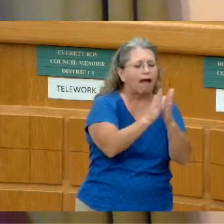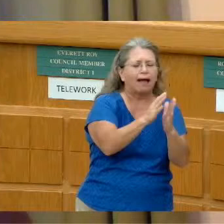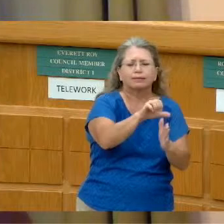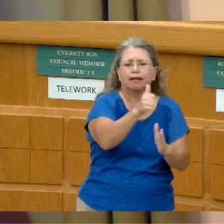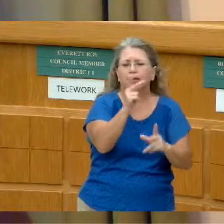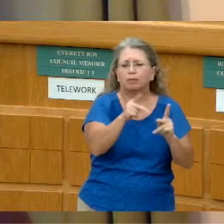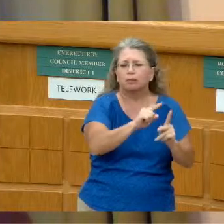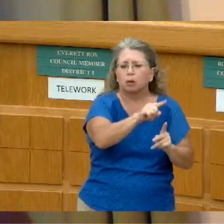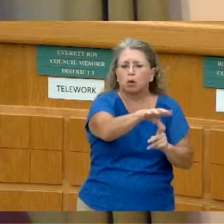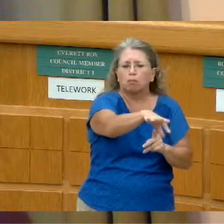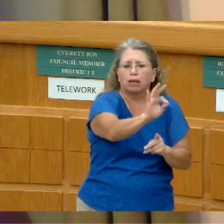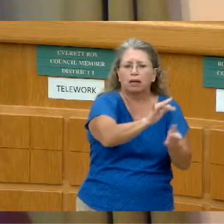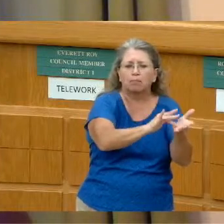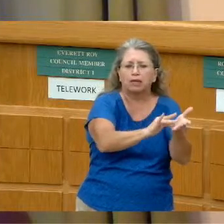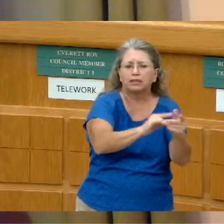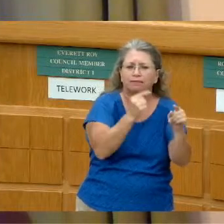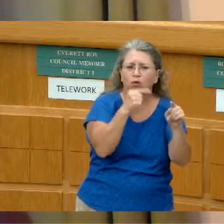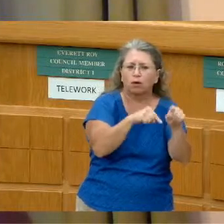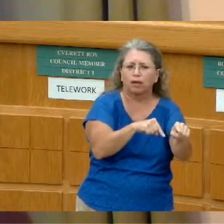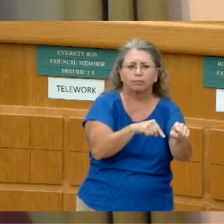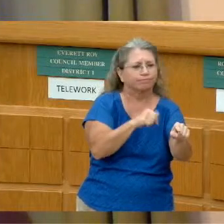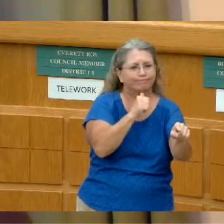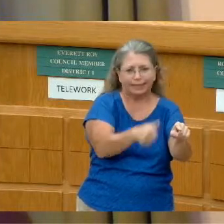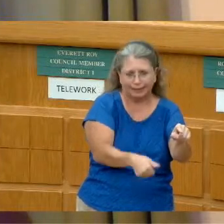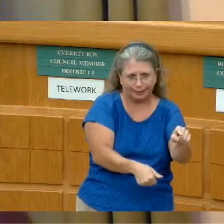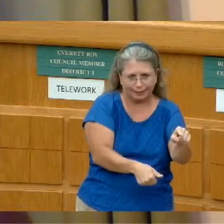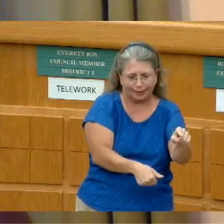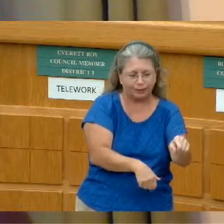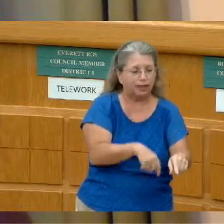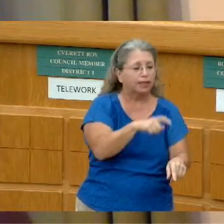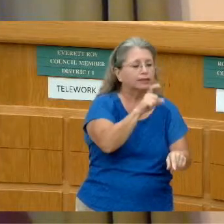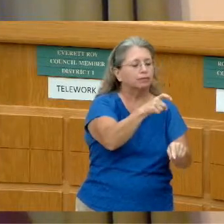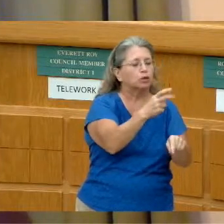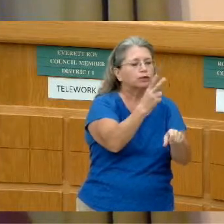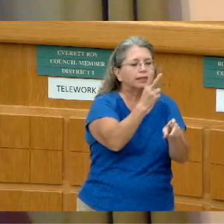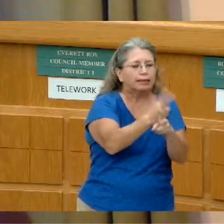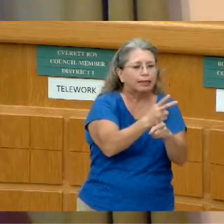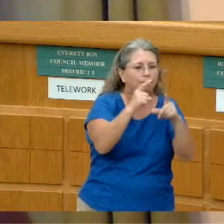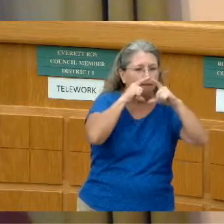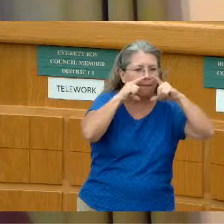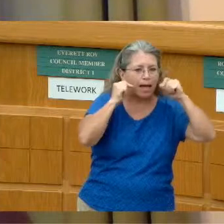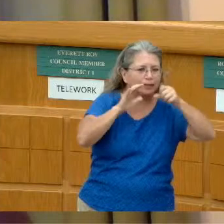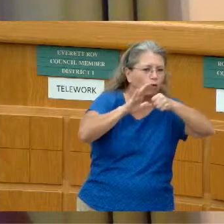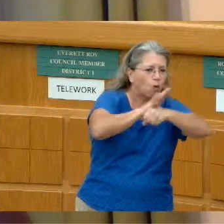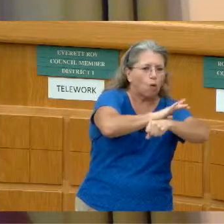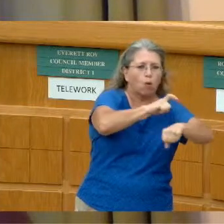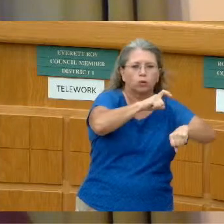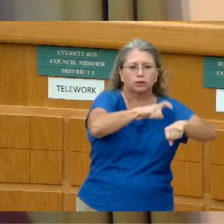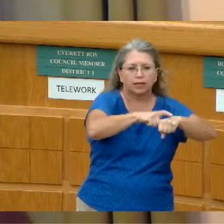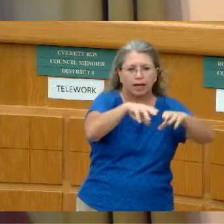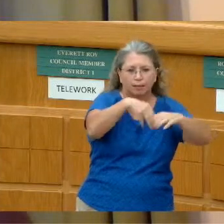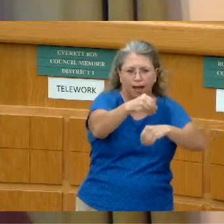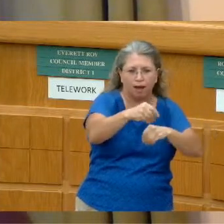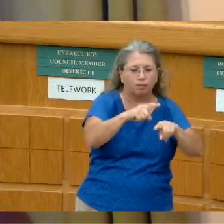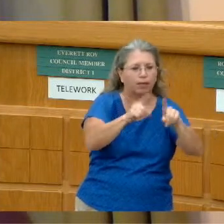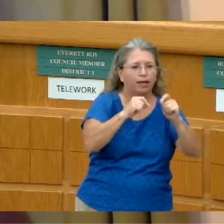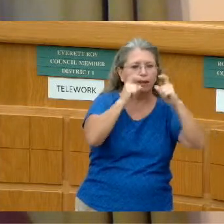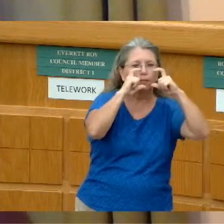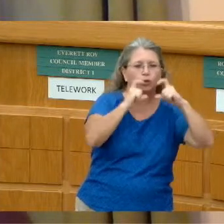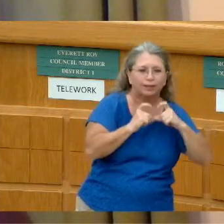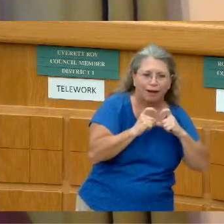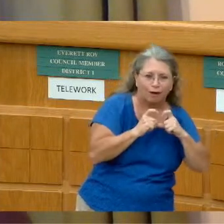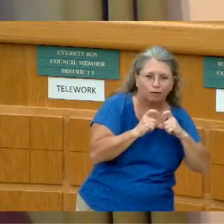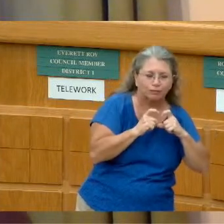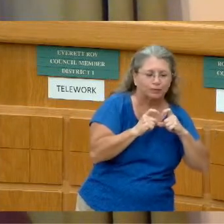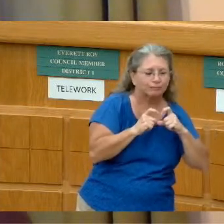was supposed to wear a mask the entire time he was out in public, but he didn't. Grandpa was supposed to stay home. but